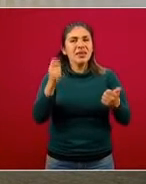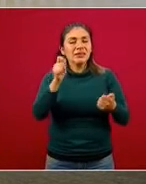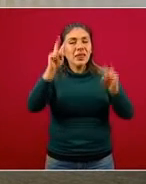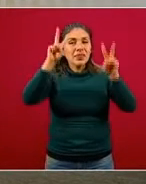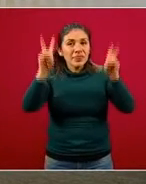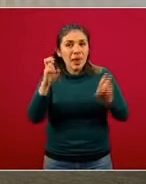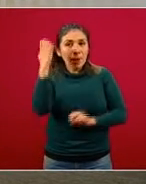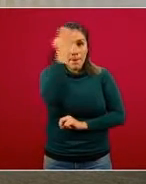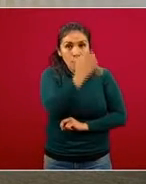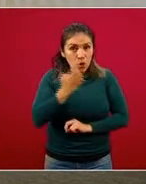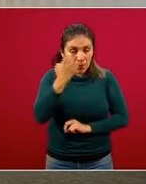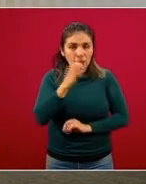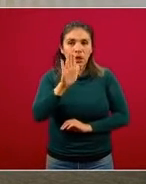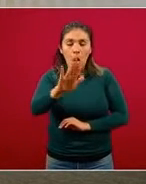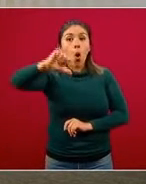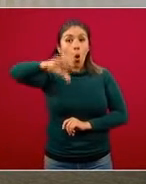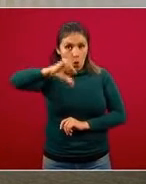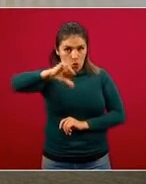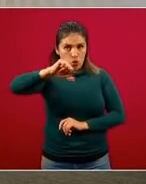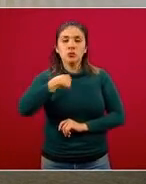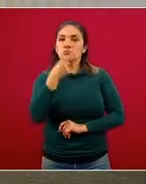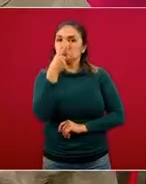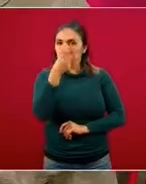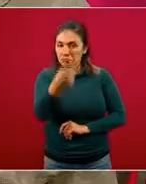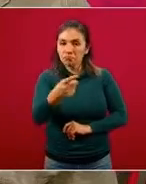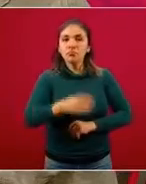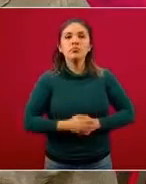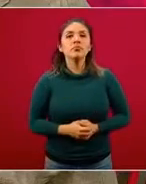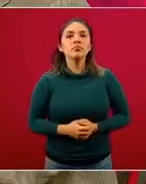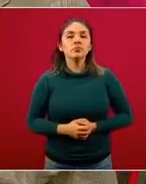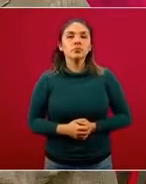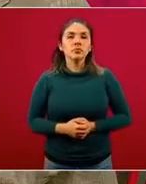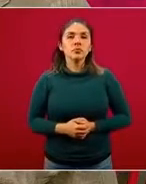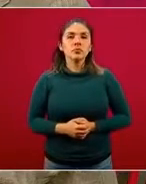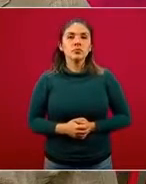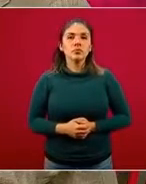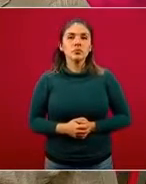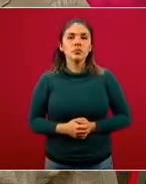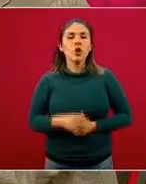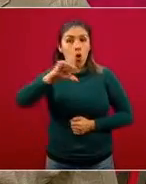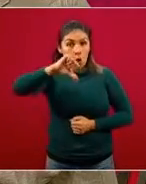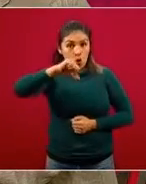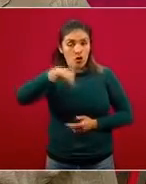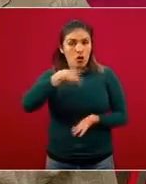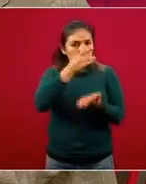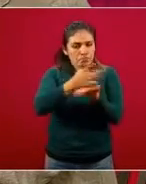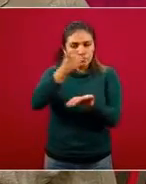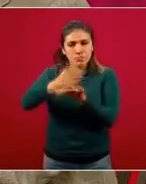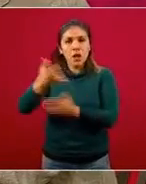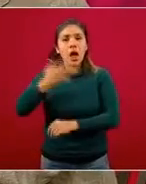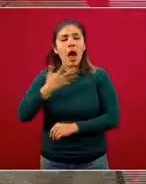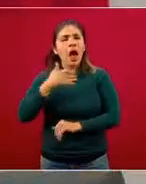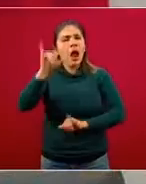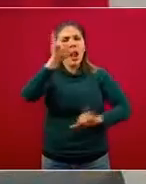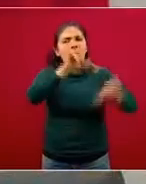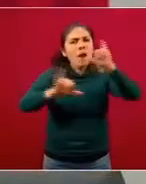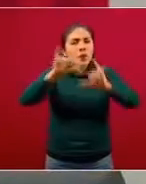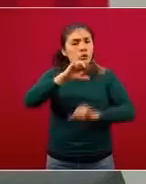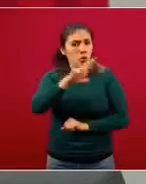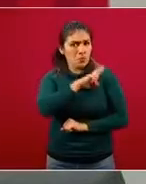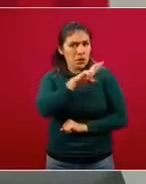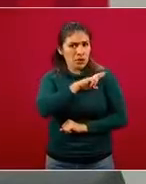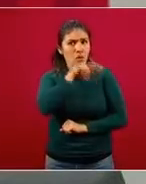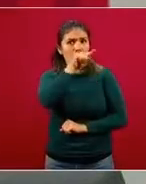able to visualize the tests issue. I want to make this clear right now. We have identified